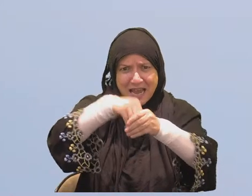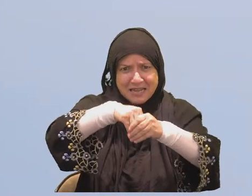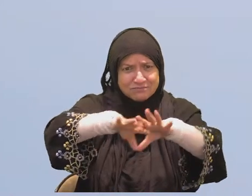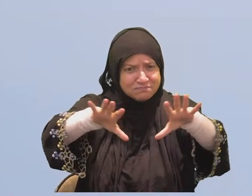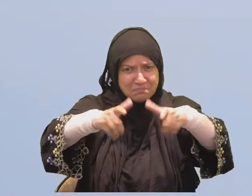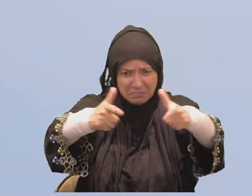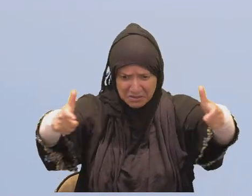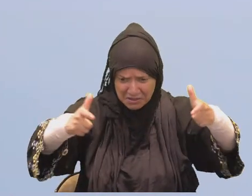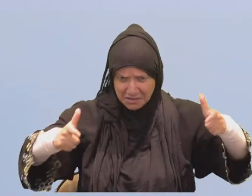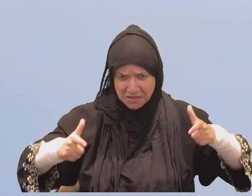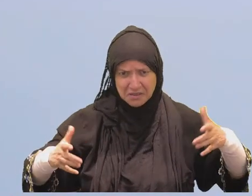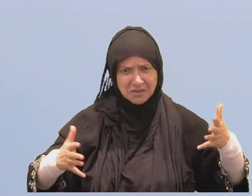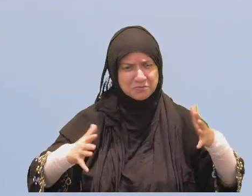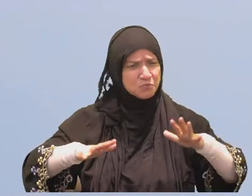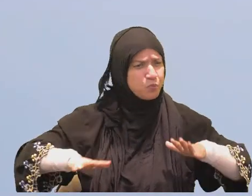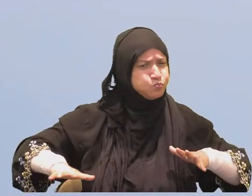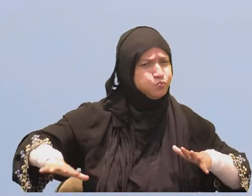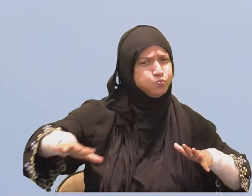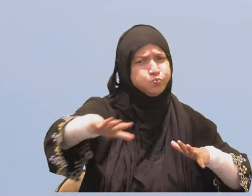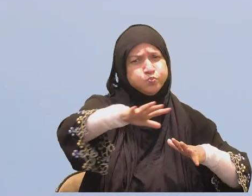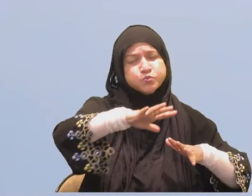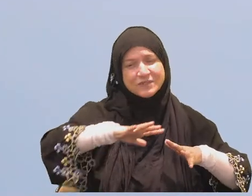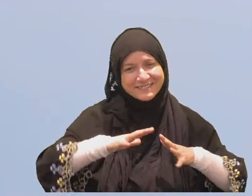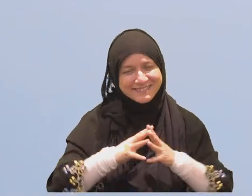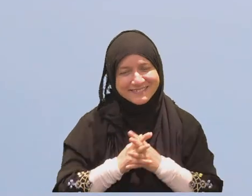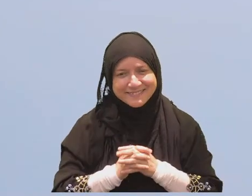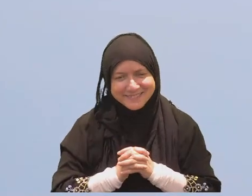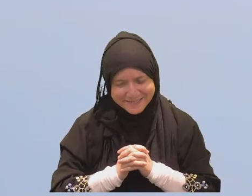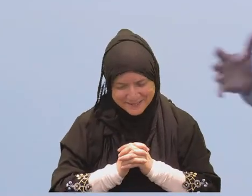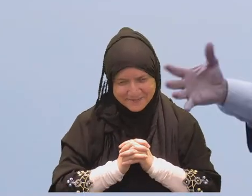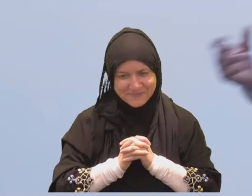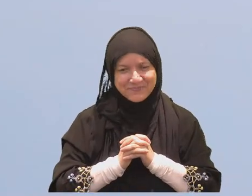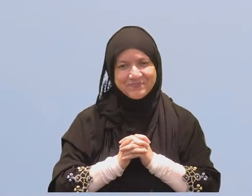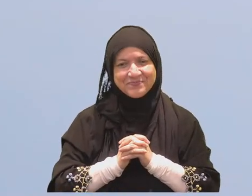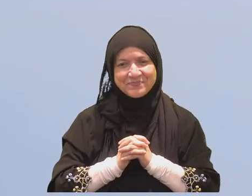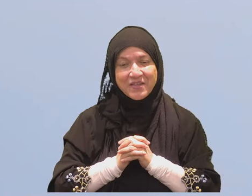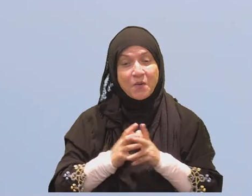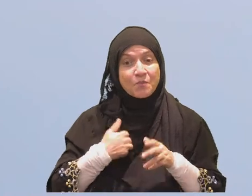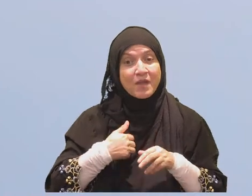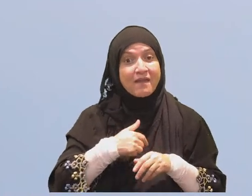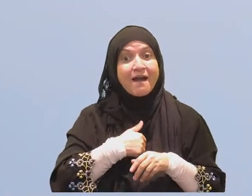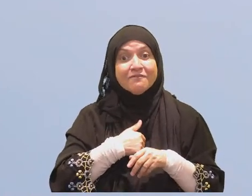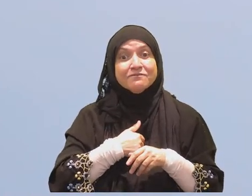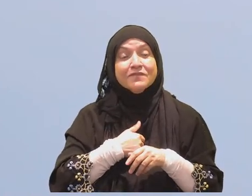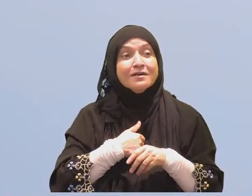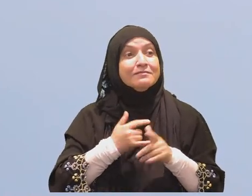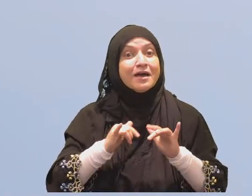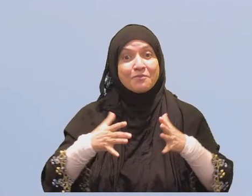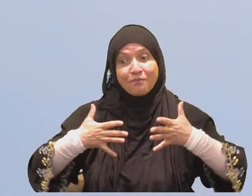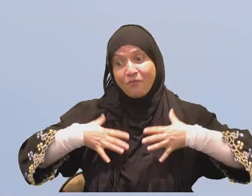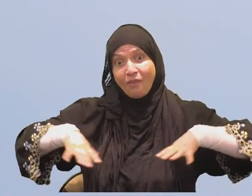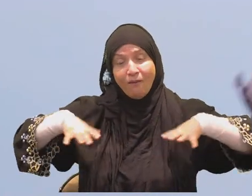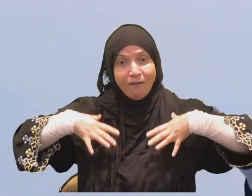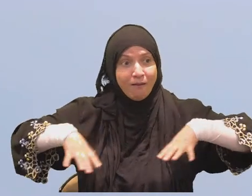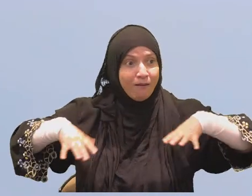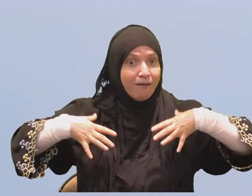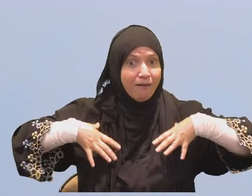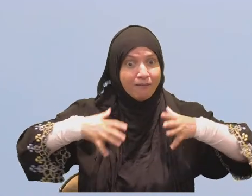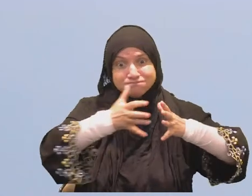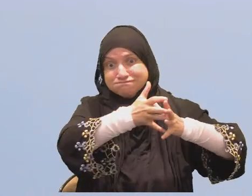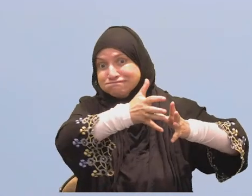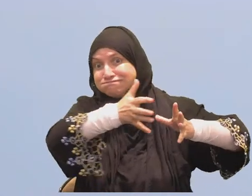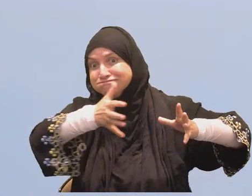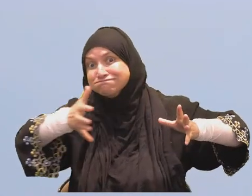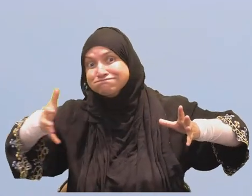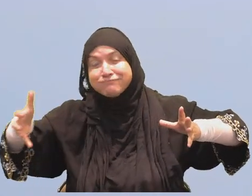to say we're going to have a clothing drive. People clean out their closet, clean out their garages, clean out their attics, bring all the